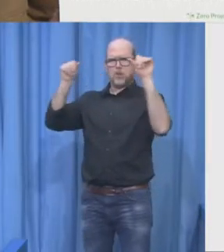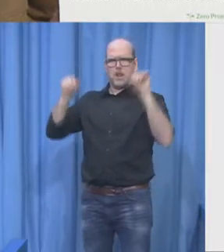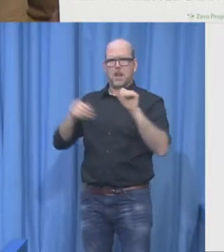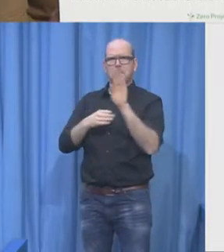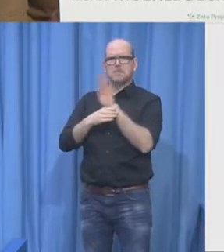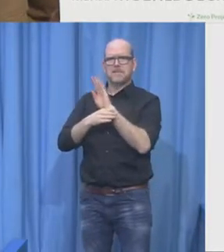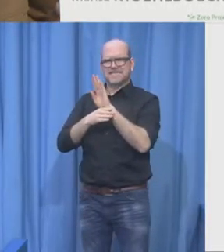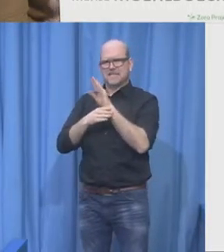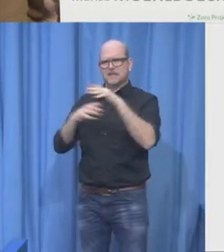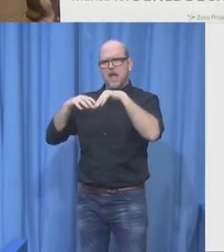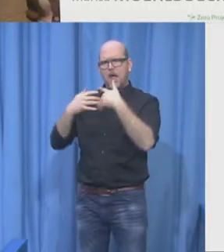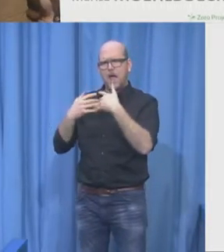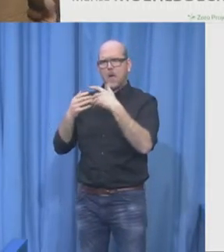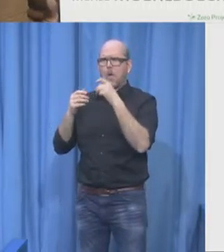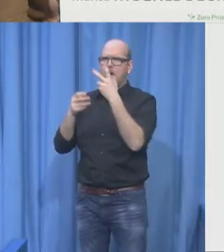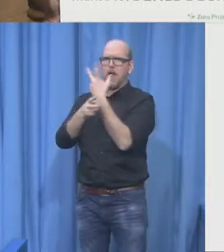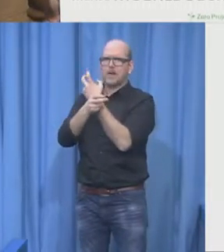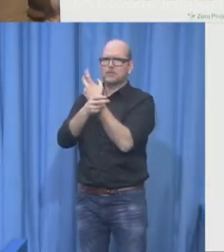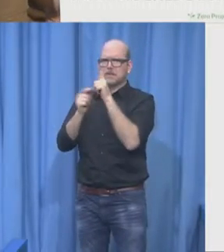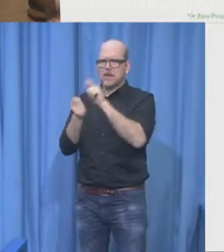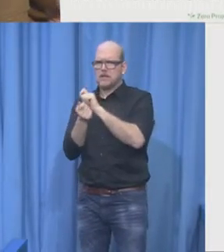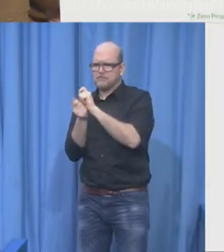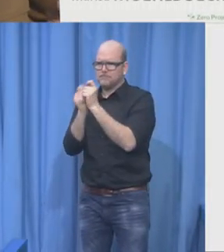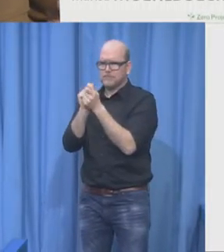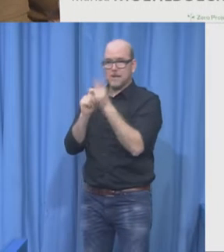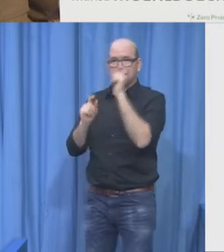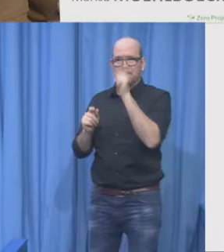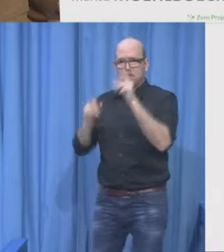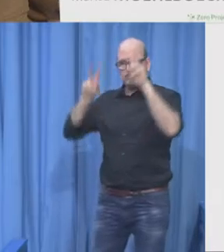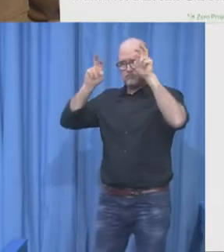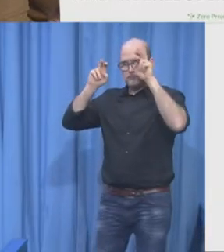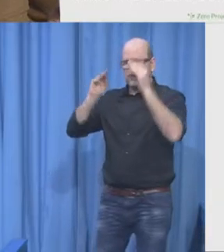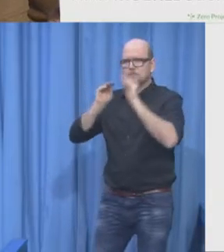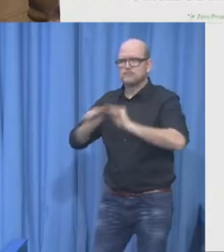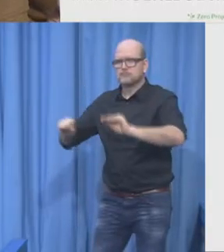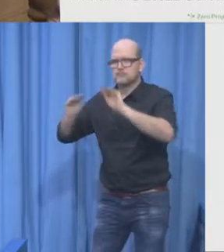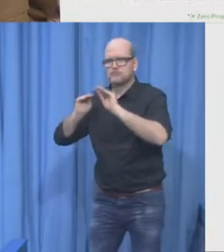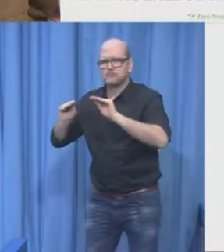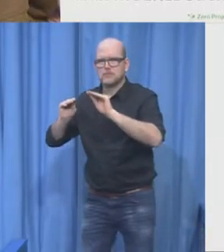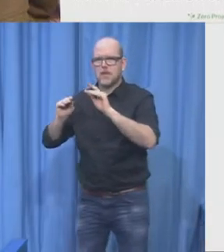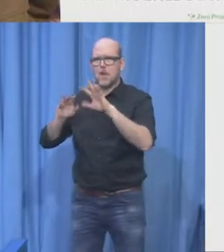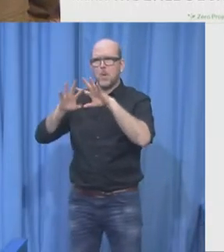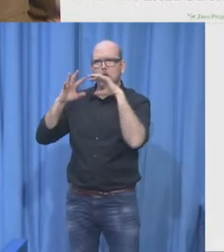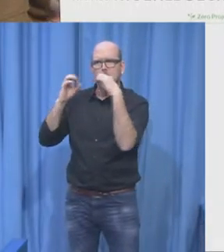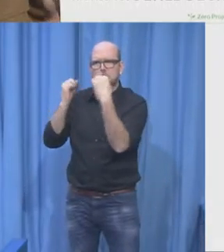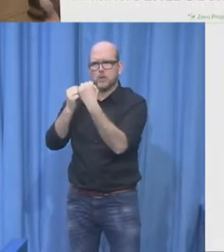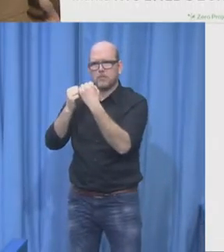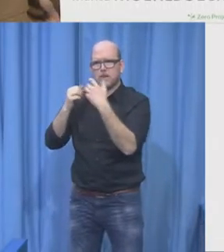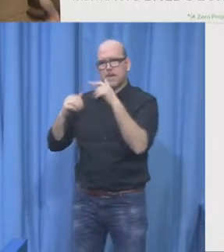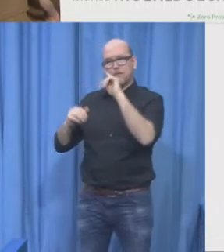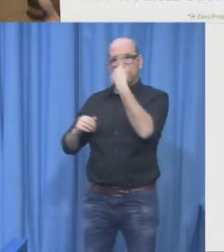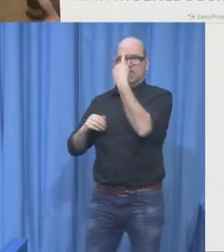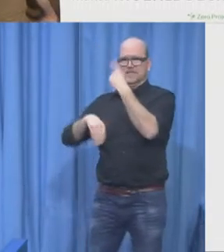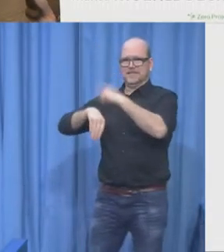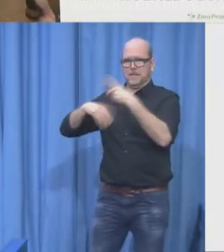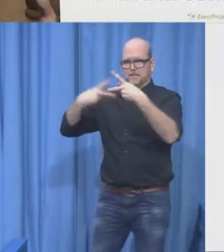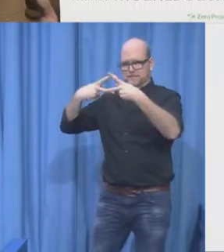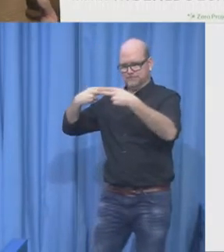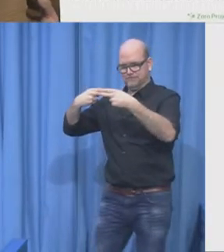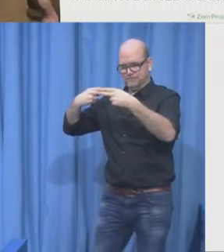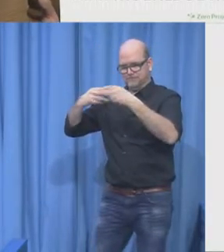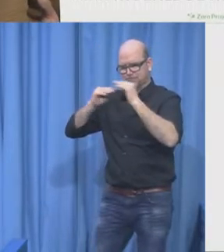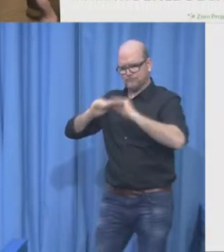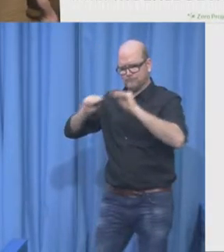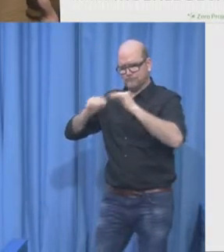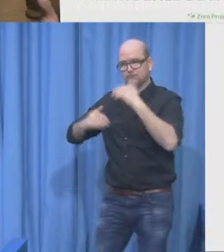courses we accomplished, and third, the number of MTEs trained. And last but not least, I will show you